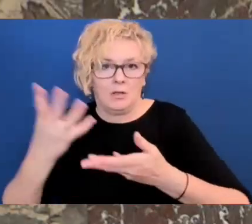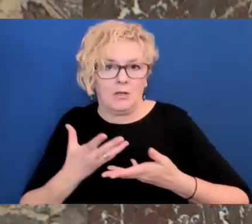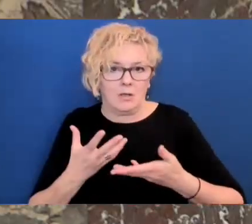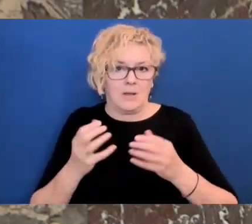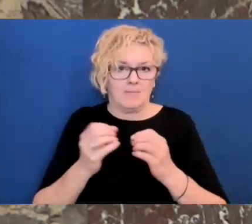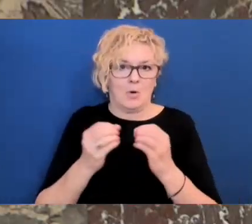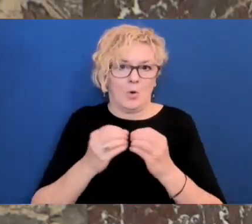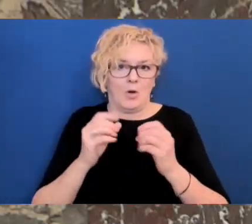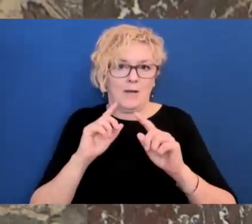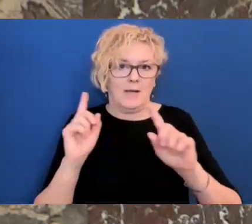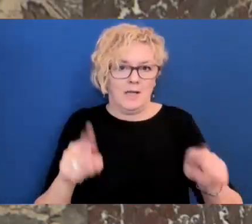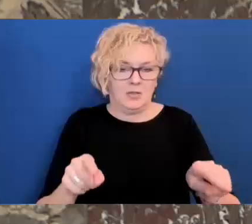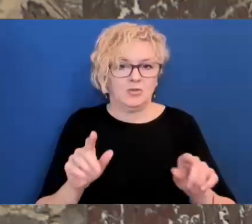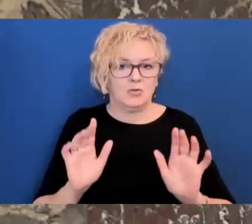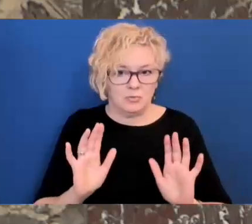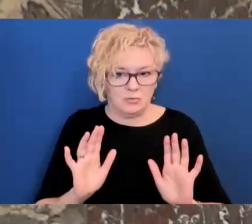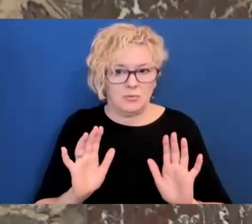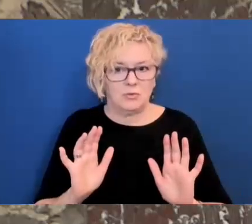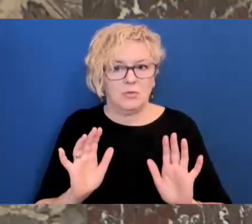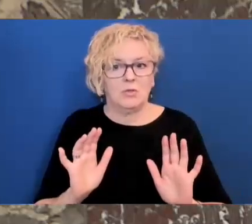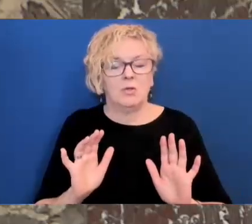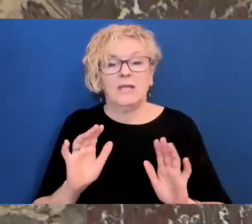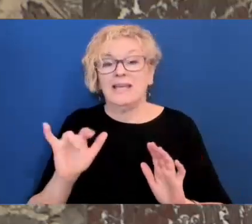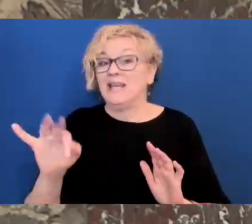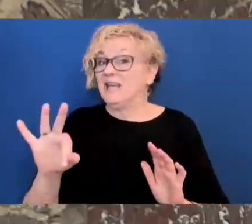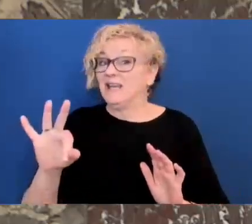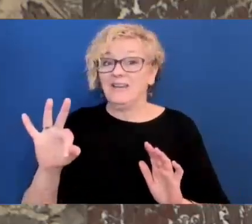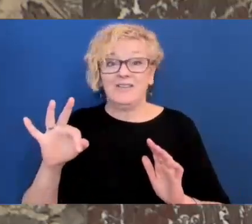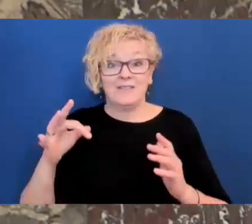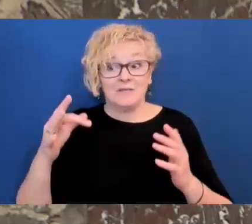investigation or prosecution, we will call a full public inquiry.